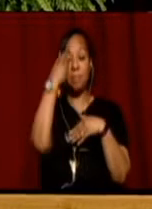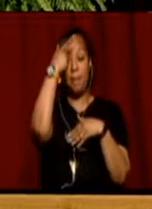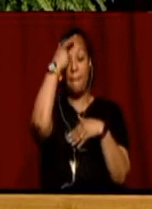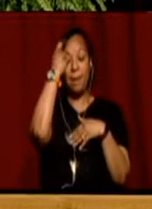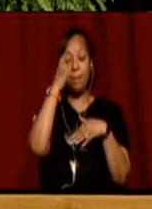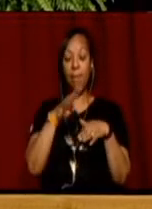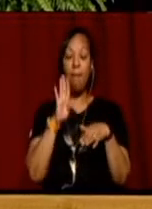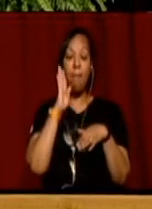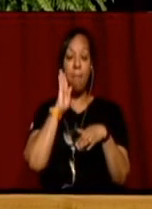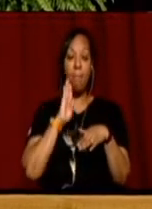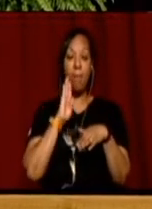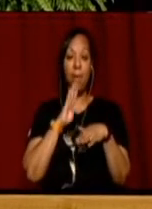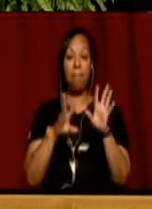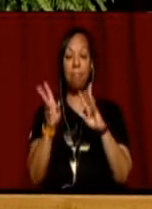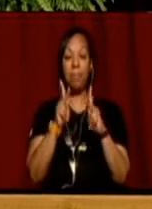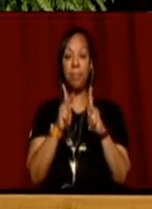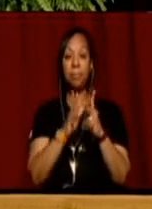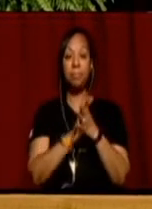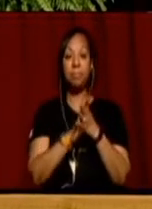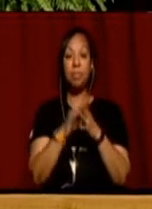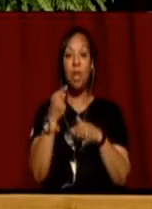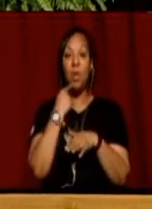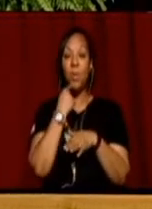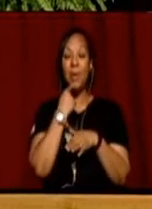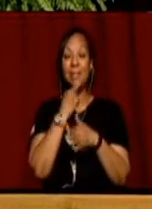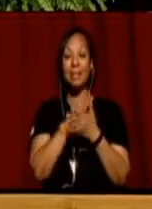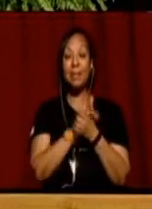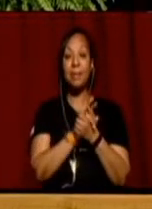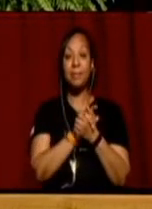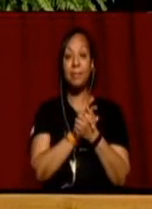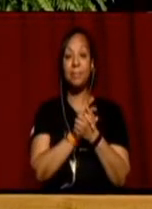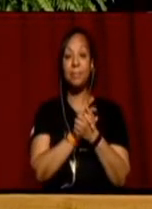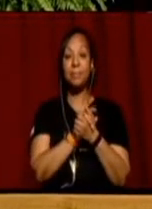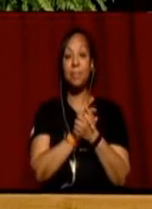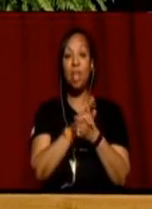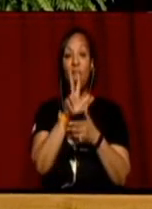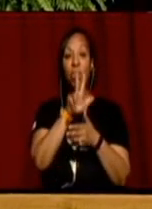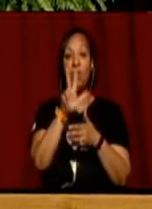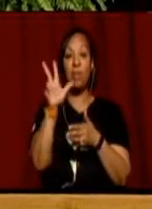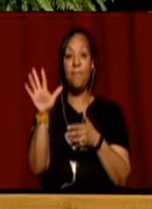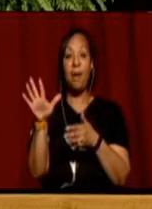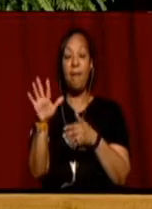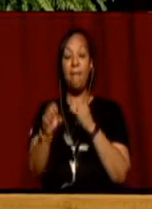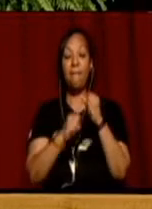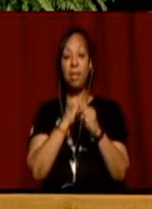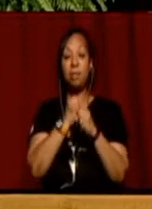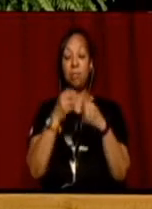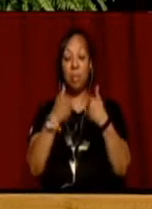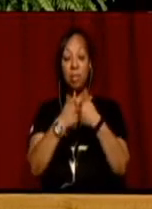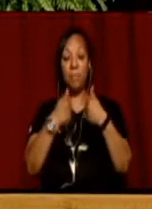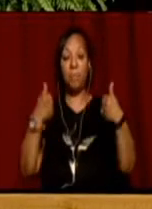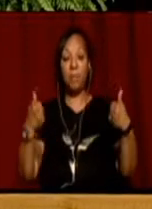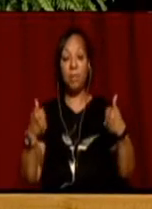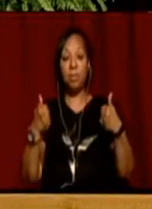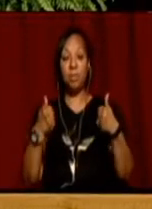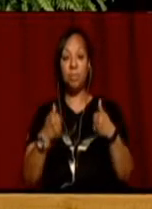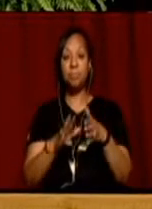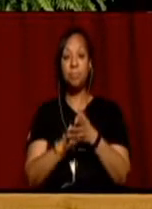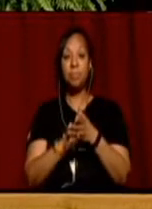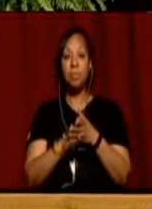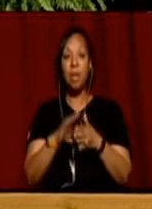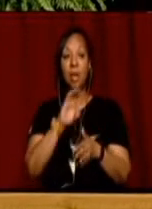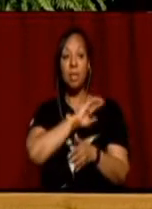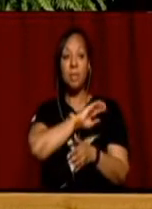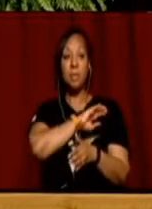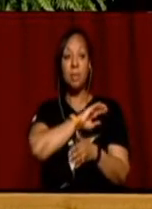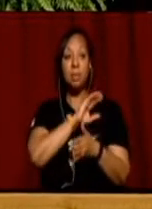brown residents. As I said, when there's a 35-year separation between charges against